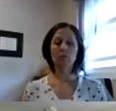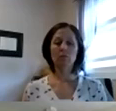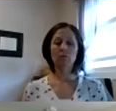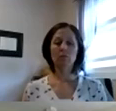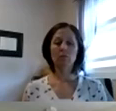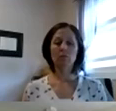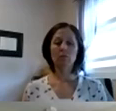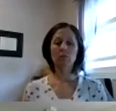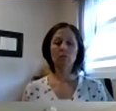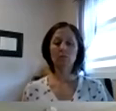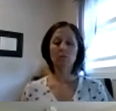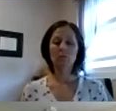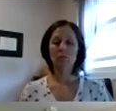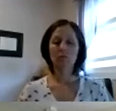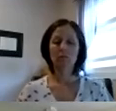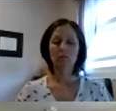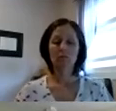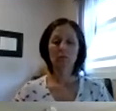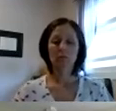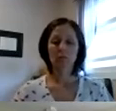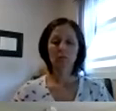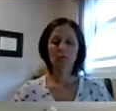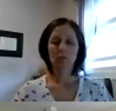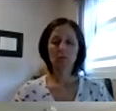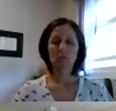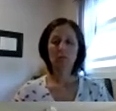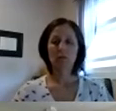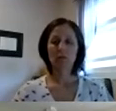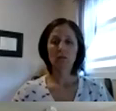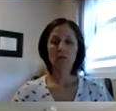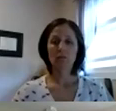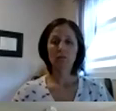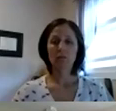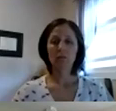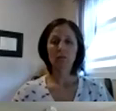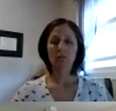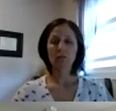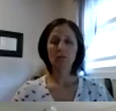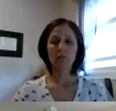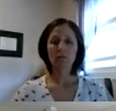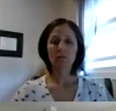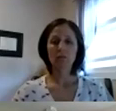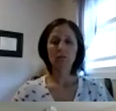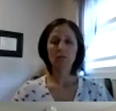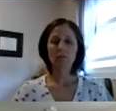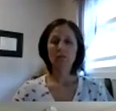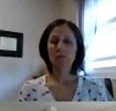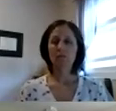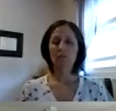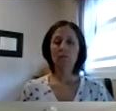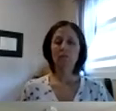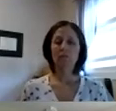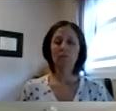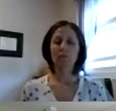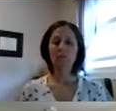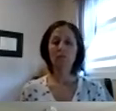But again, the three types of funding available will be operational support. Those grants will go to current